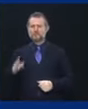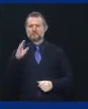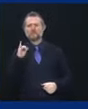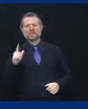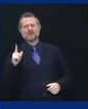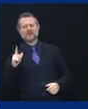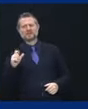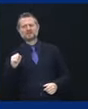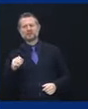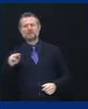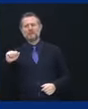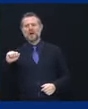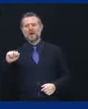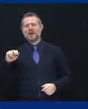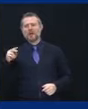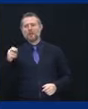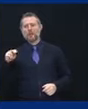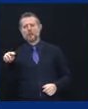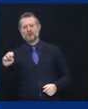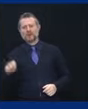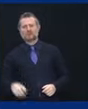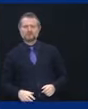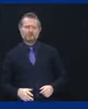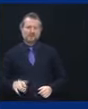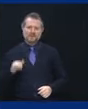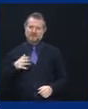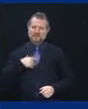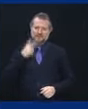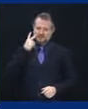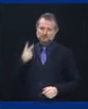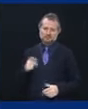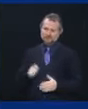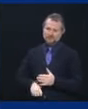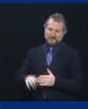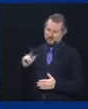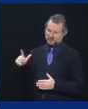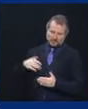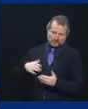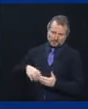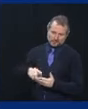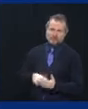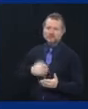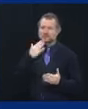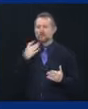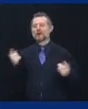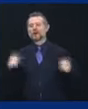what the Assembly's talking about. Thank you guys very much.